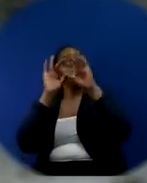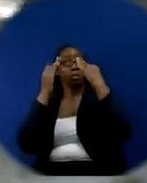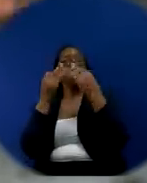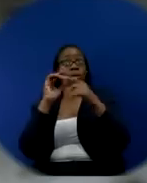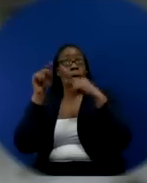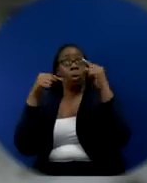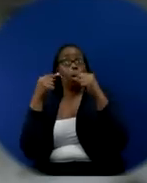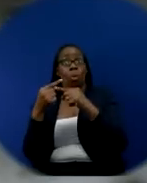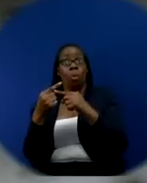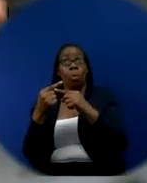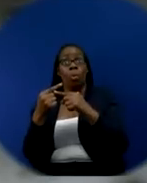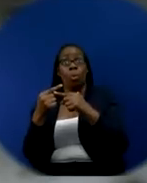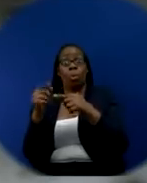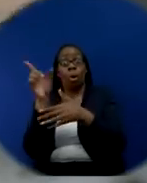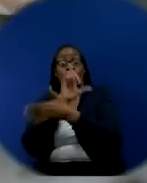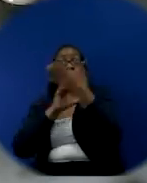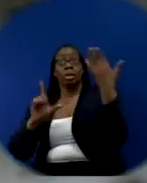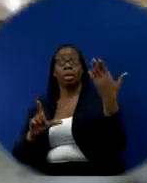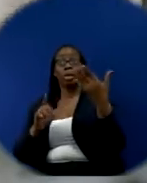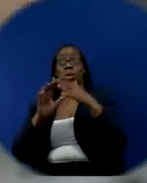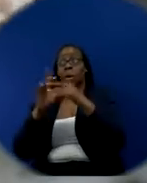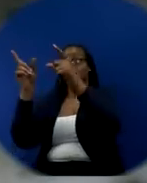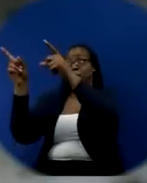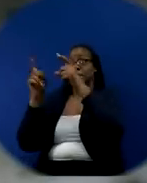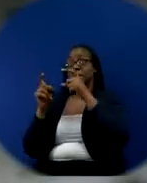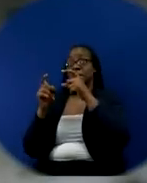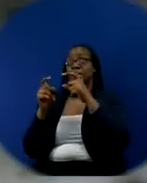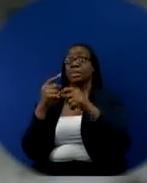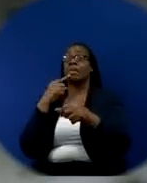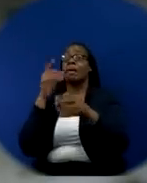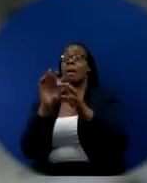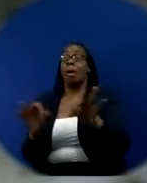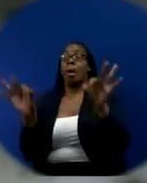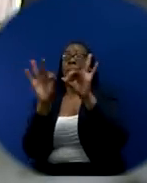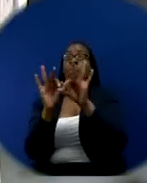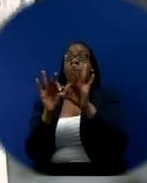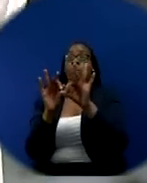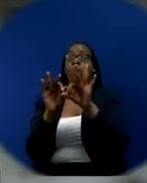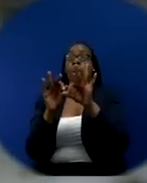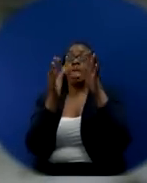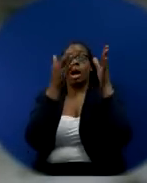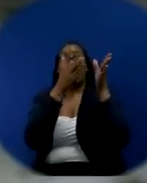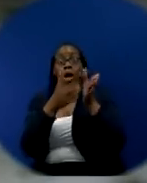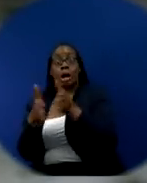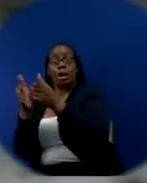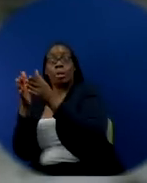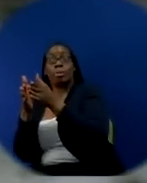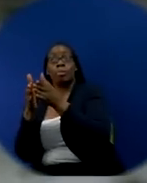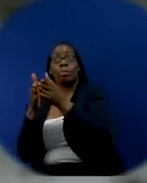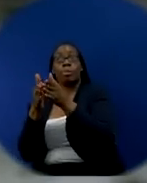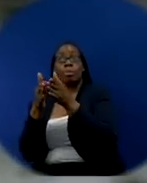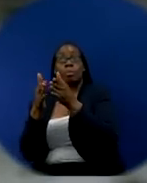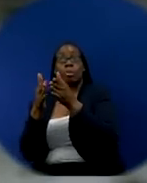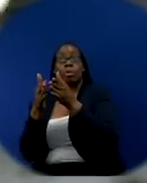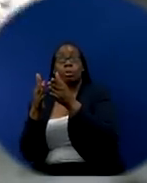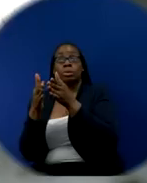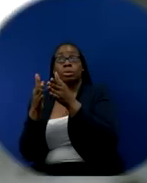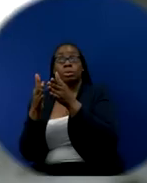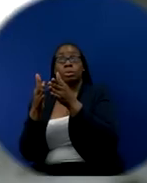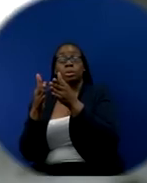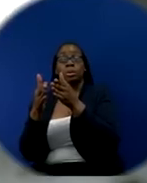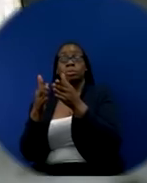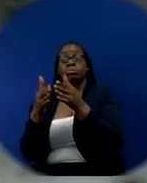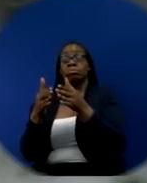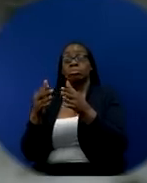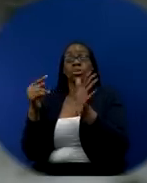gives us this parable, he starts with important invitations. He moves us then to show some disrespectful